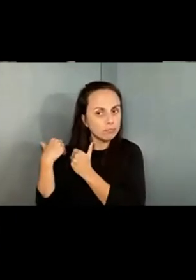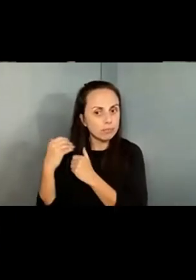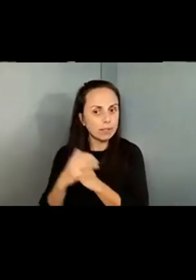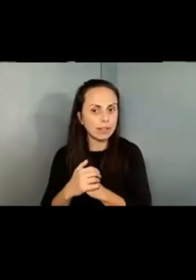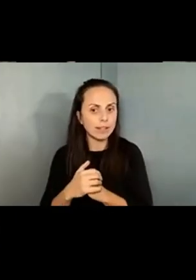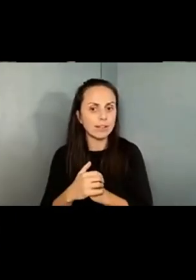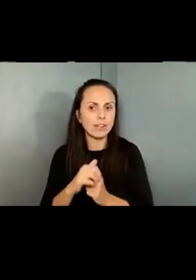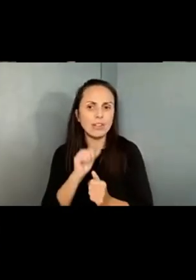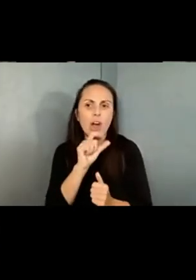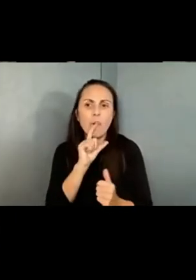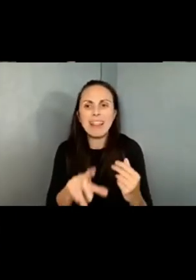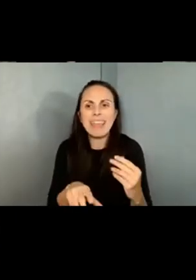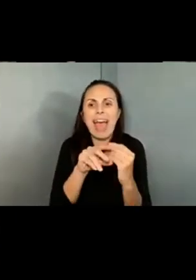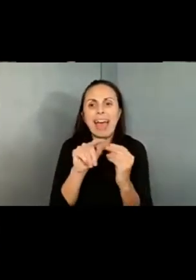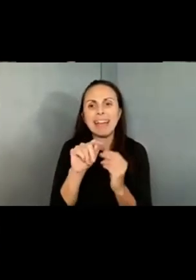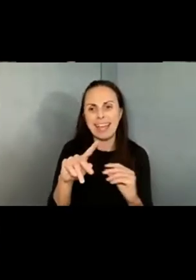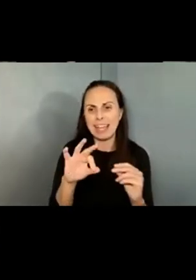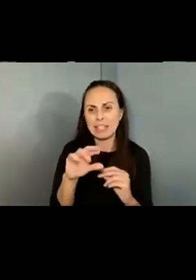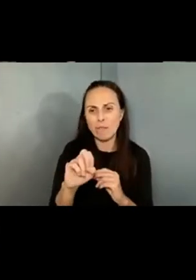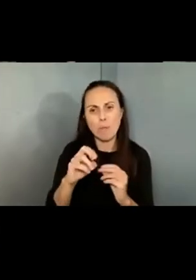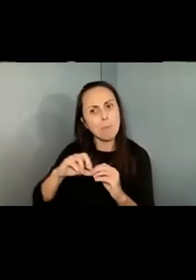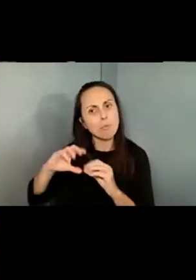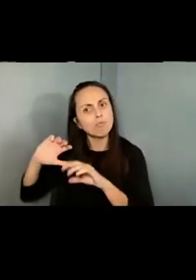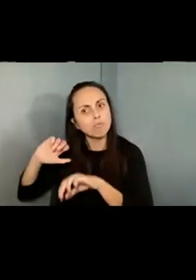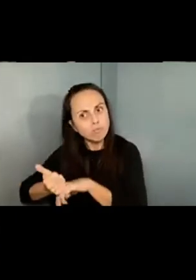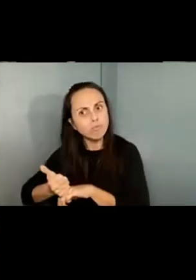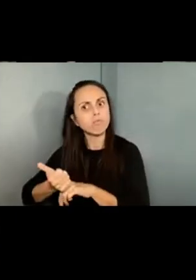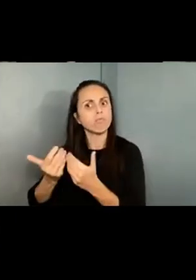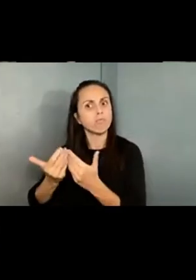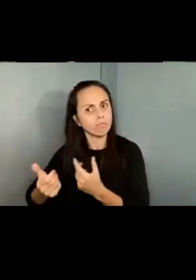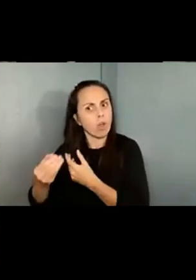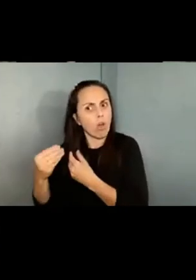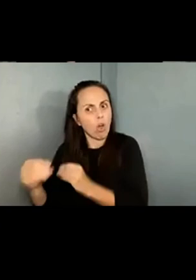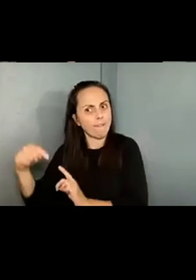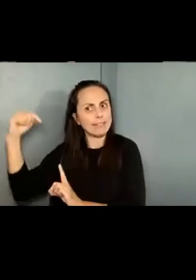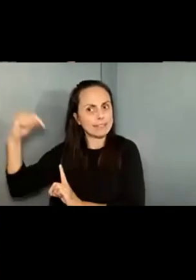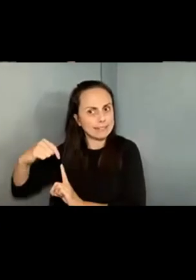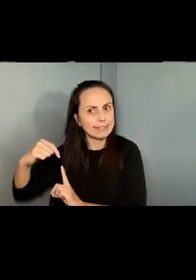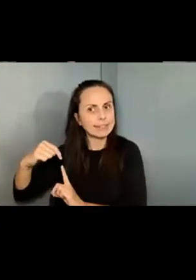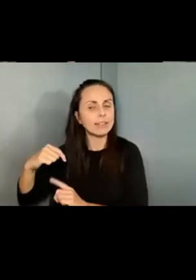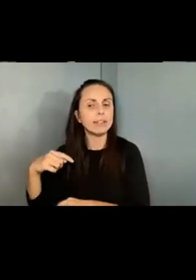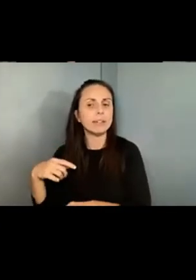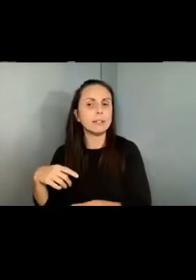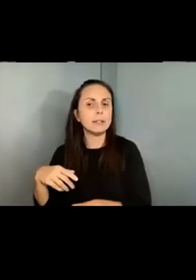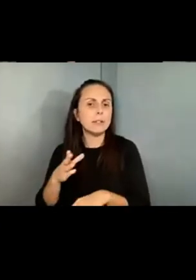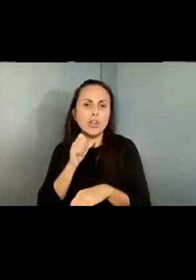on rather than as add-ons or as after the fact